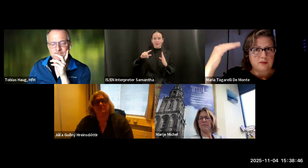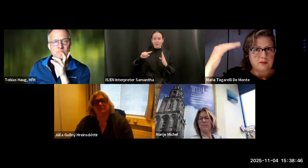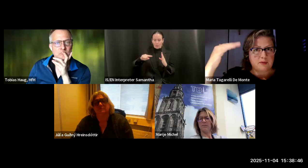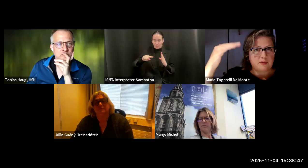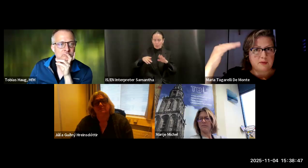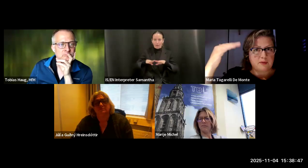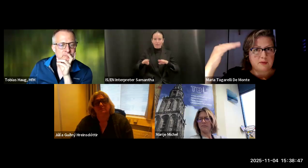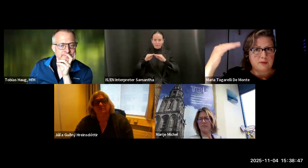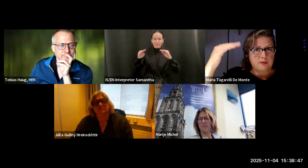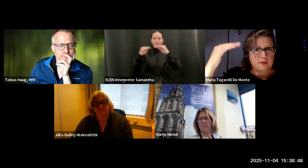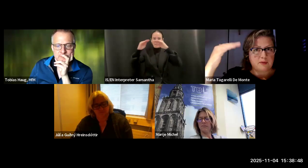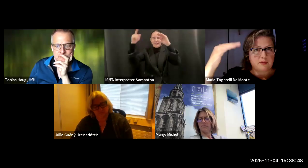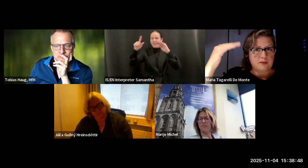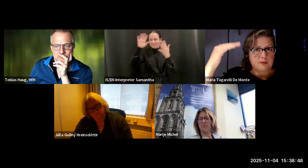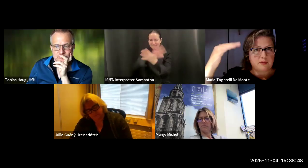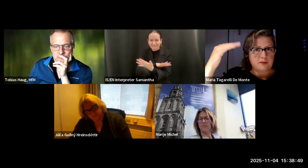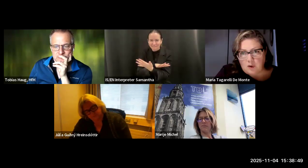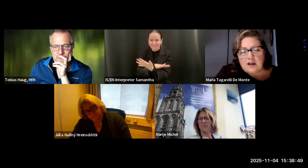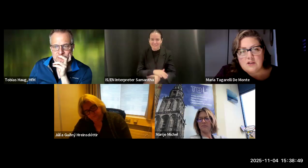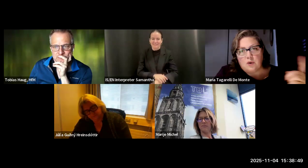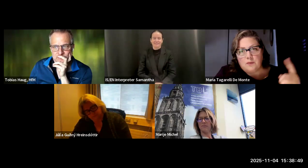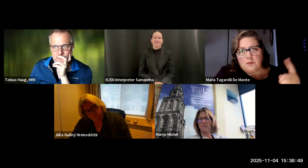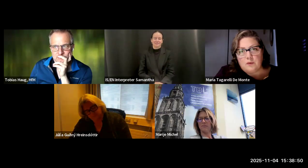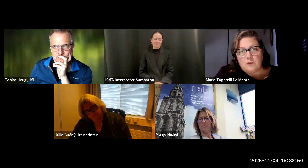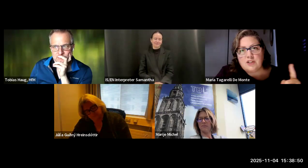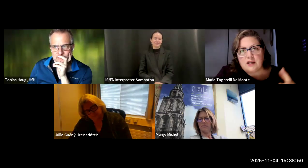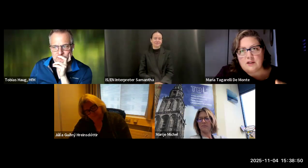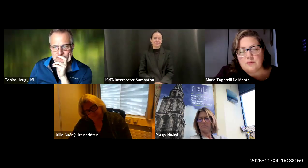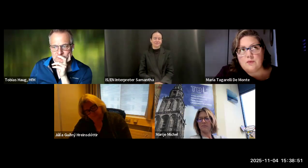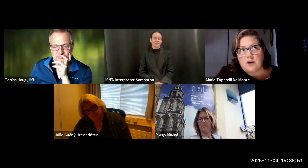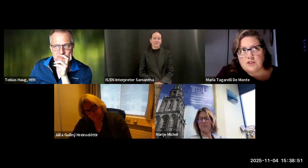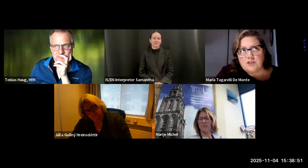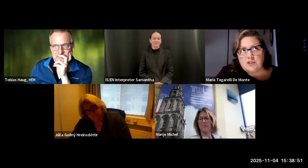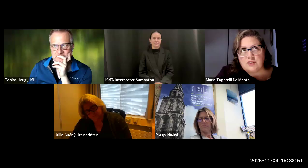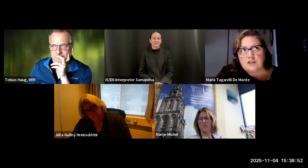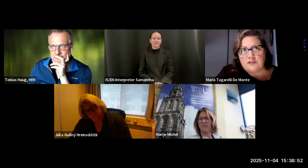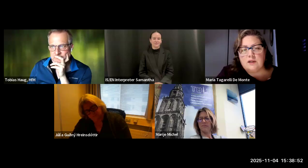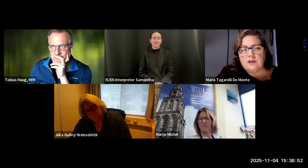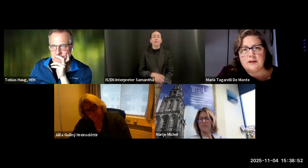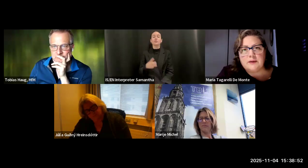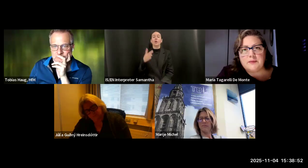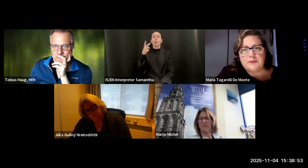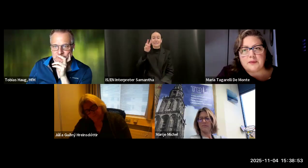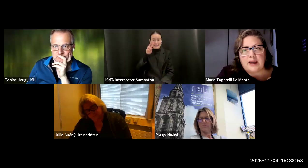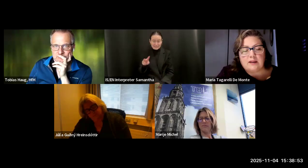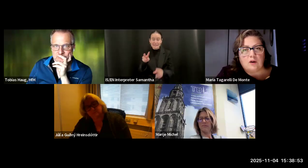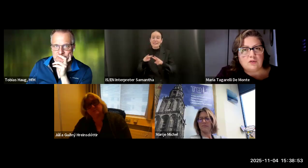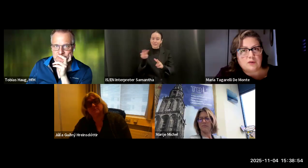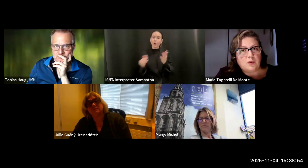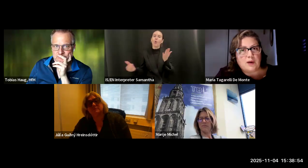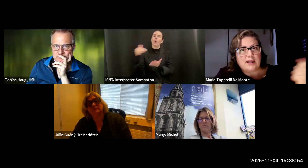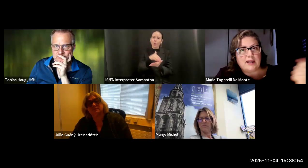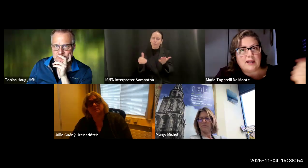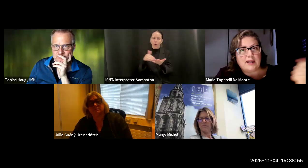So that was the confusion in that specific moment. So watching and rewatching the video,